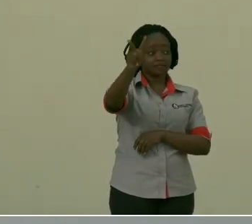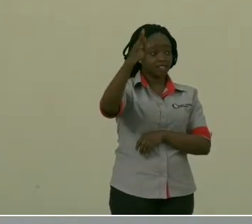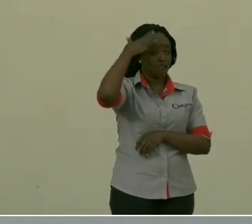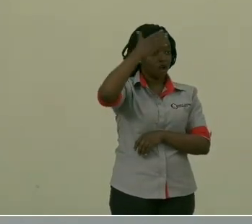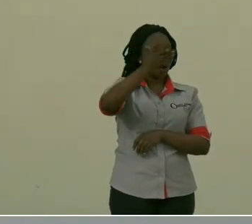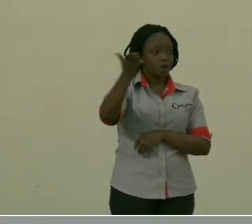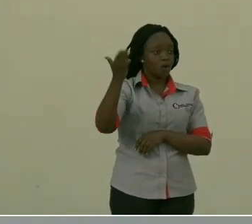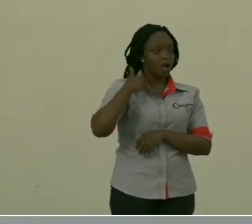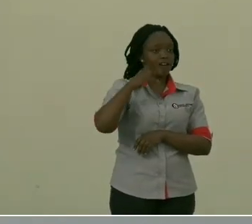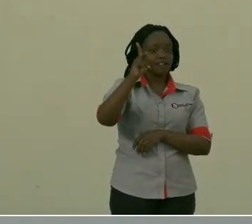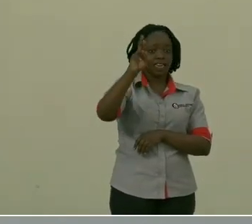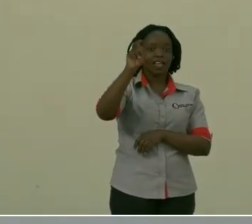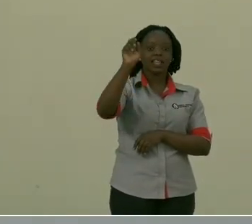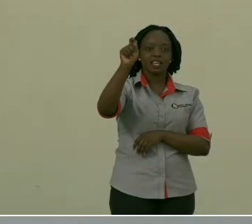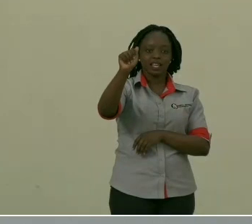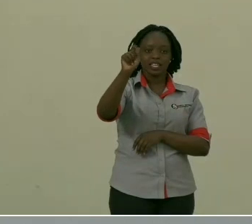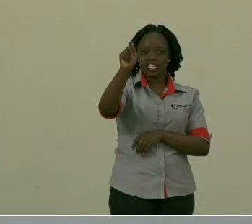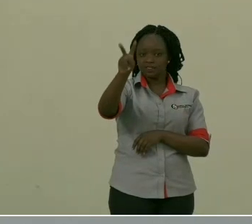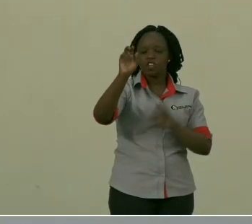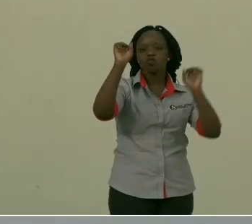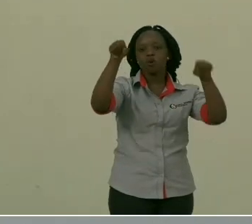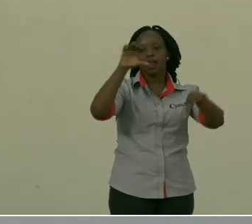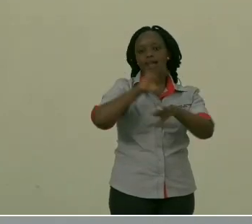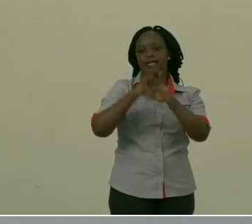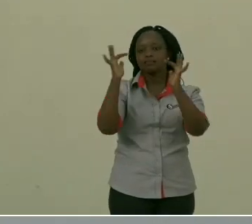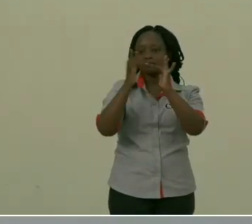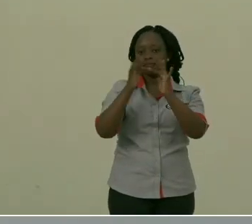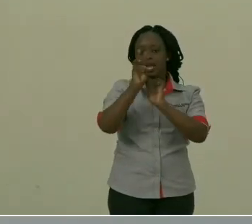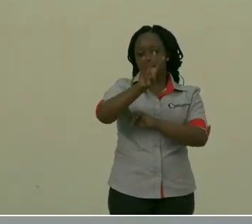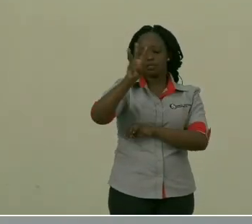and you can access KRA TV via our website through